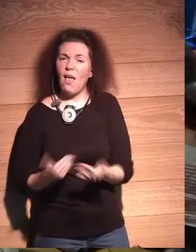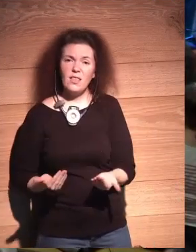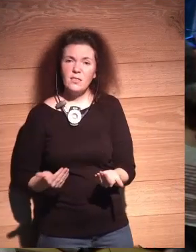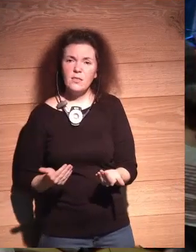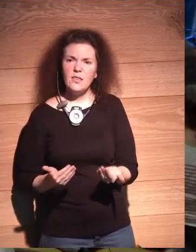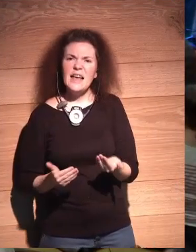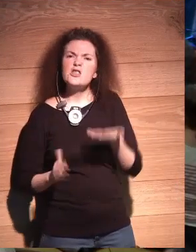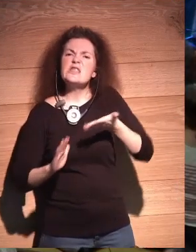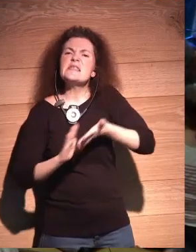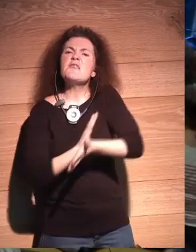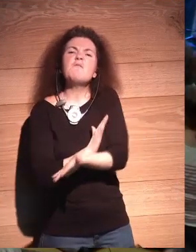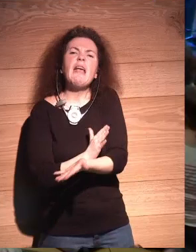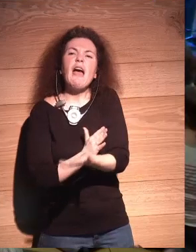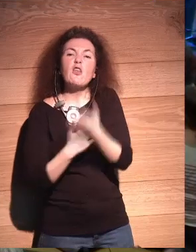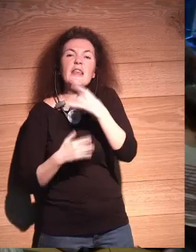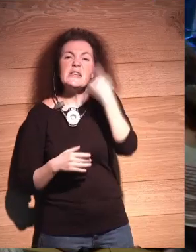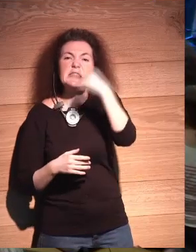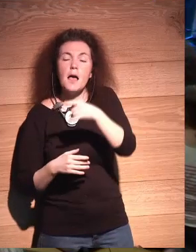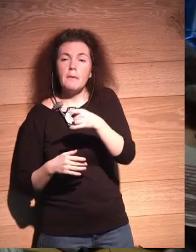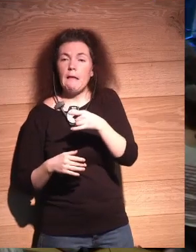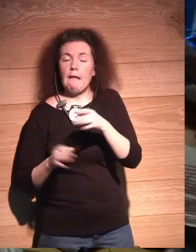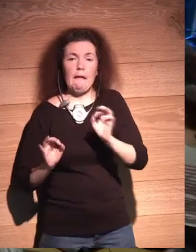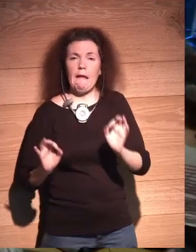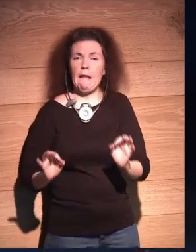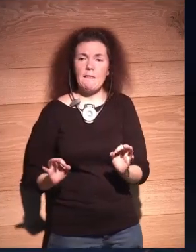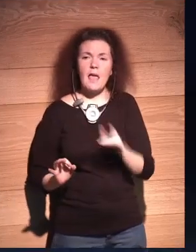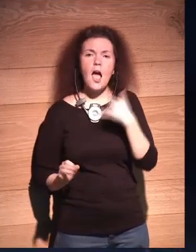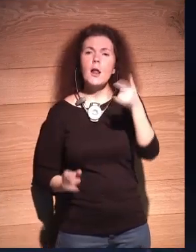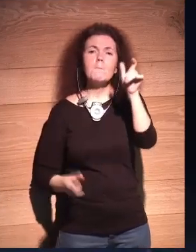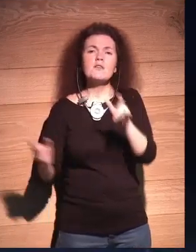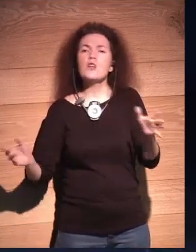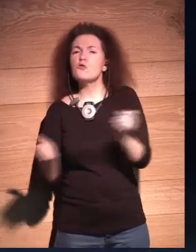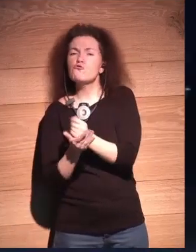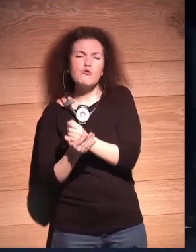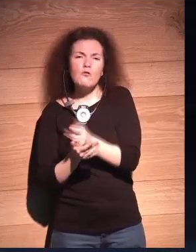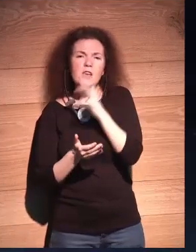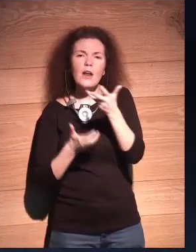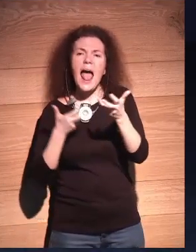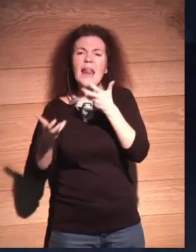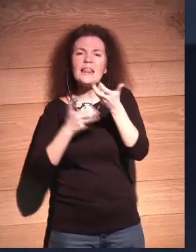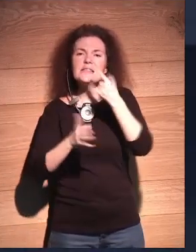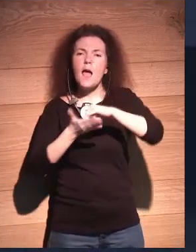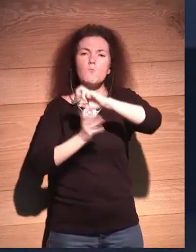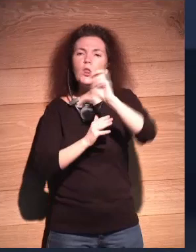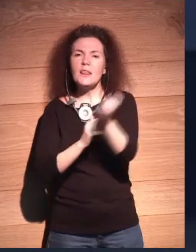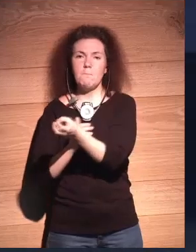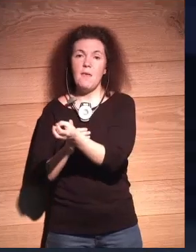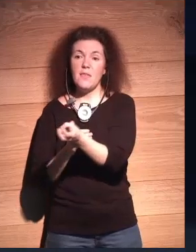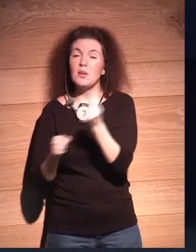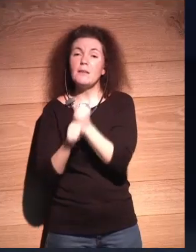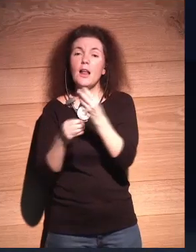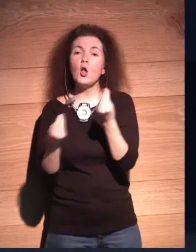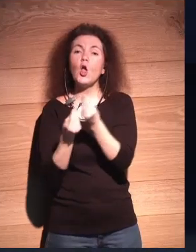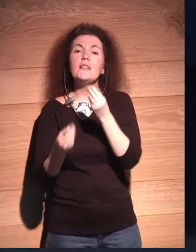means? Everybody in the world now is a multimedia artist of some kind, working with technology. It's no big thing, you know. So to say